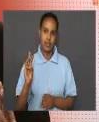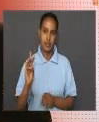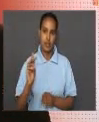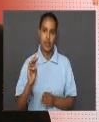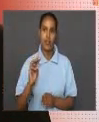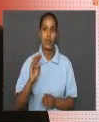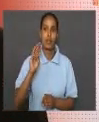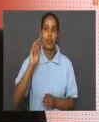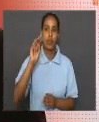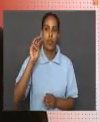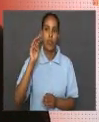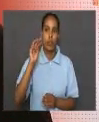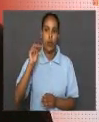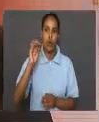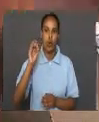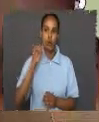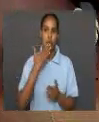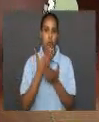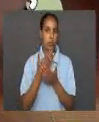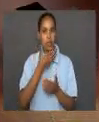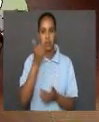the monomers. Do your best.